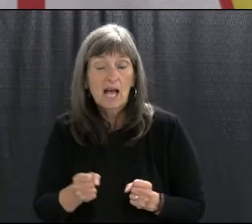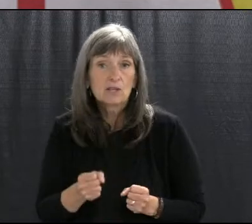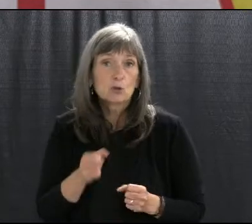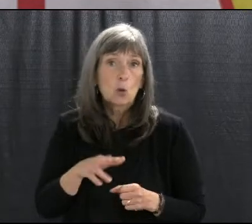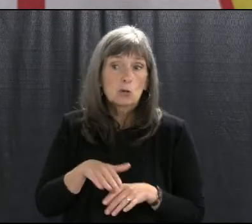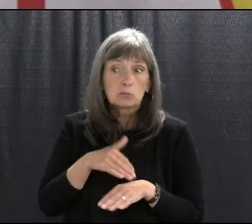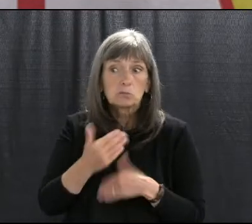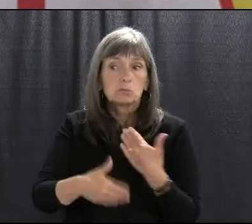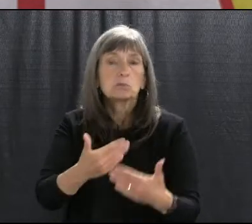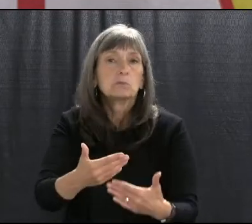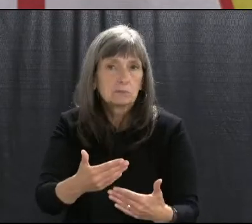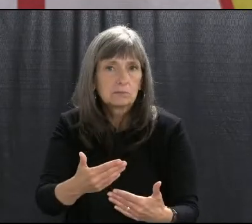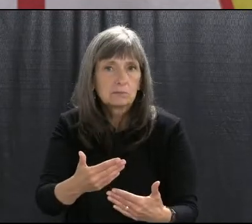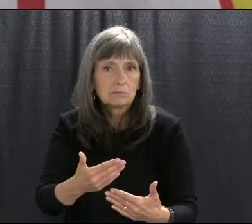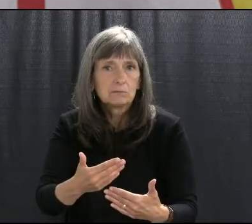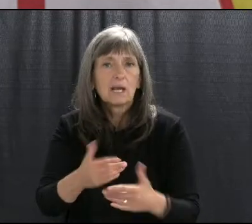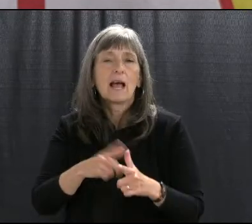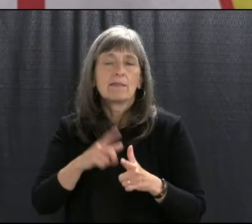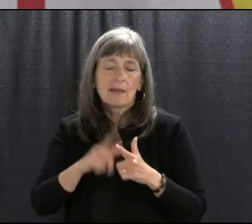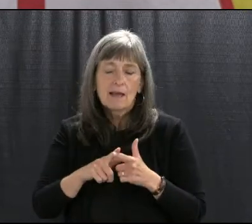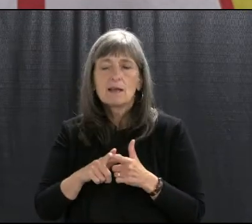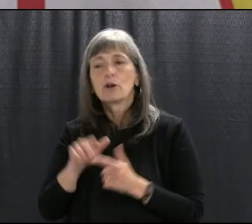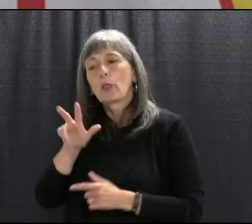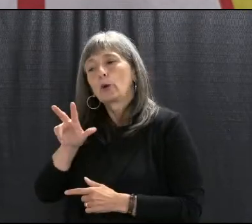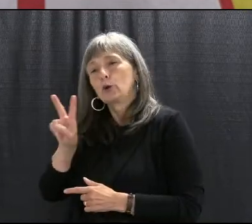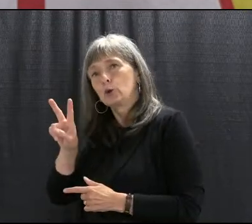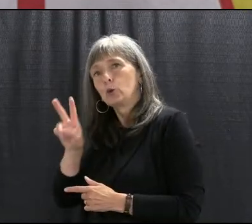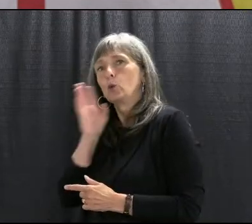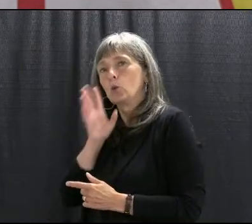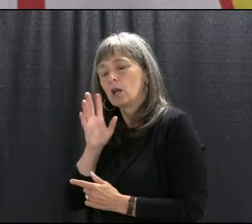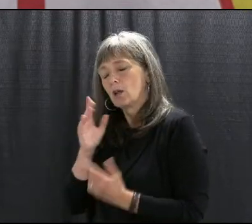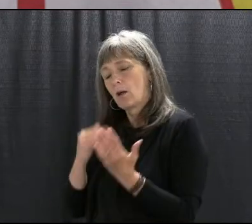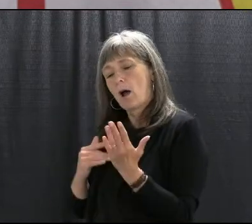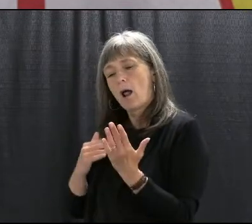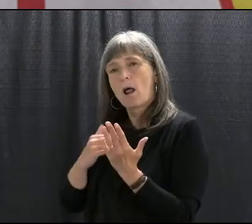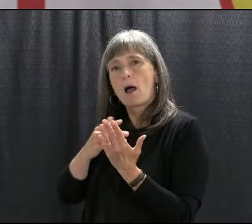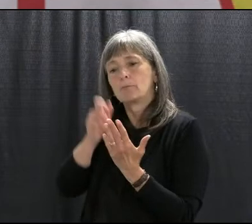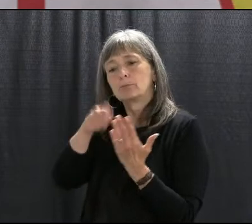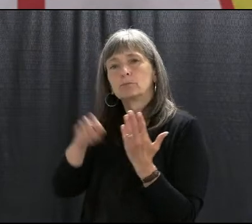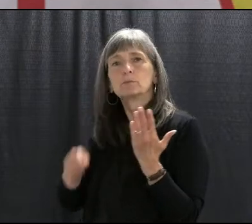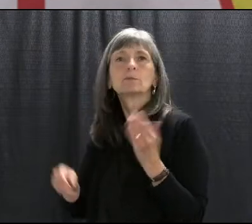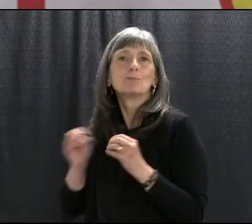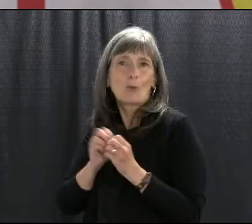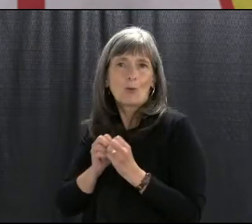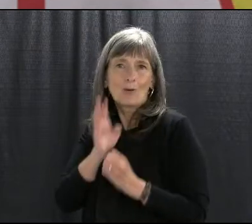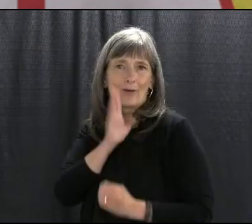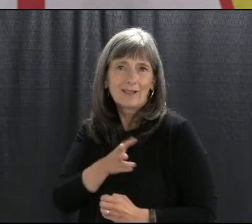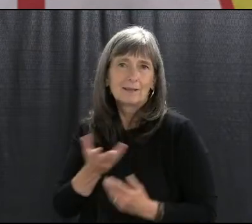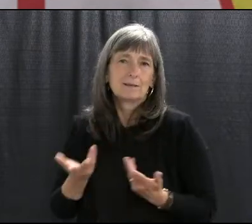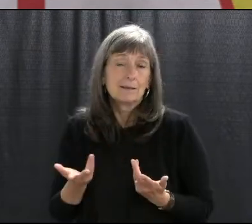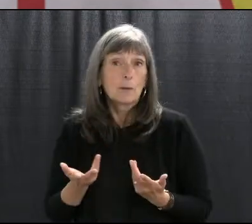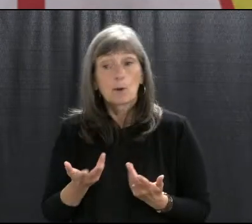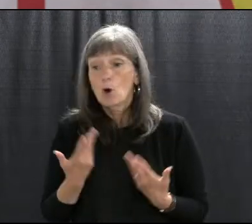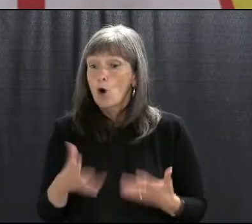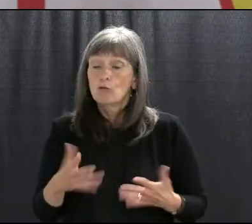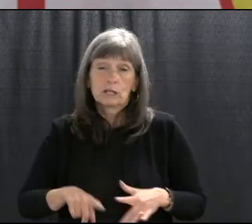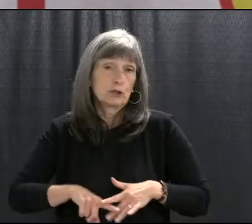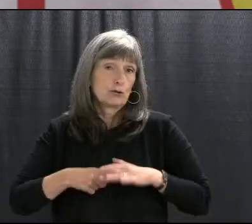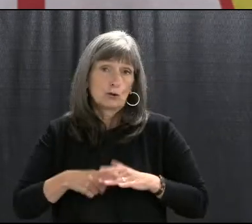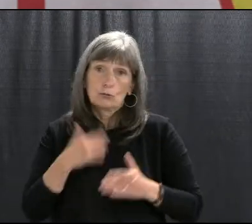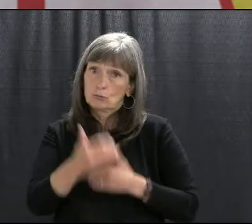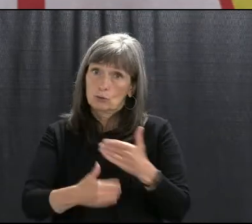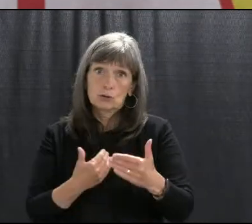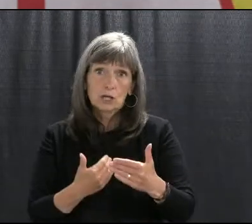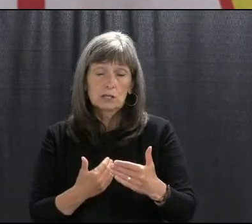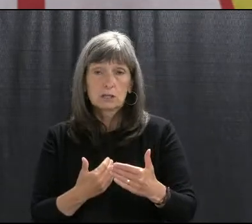in place to get at the 32 recommendations, we are starting. They're either in process